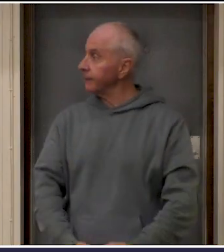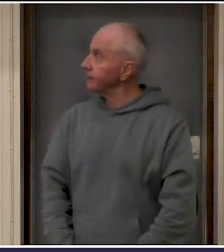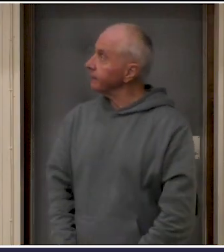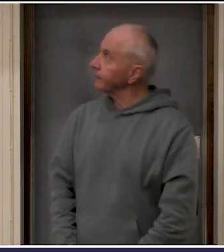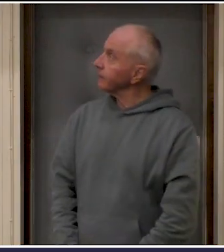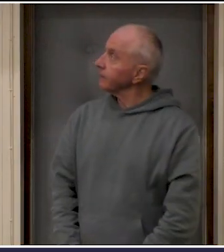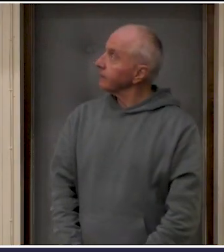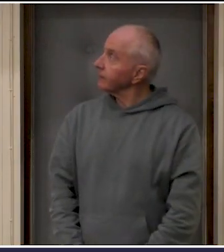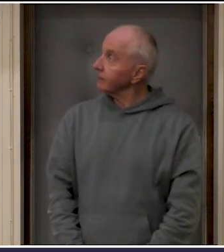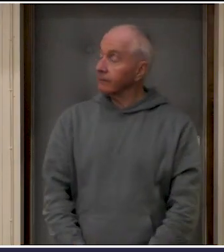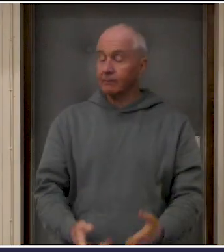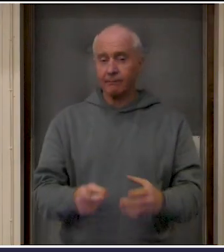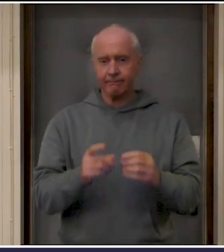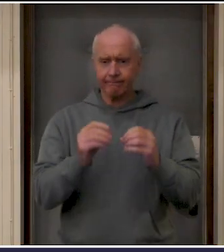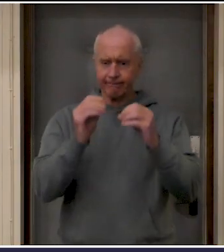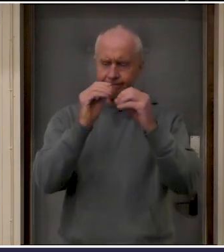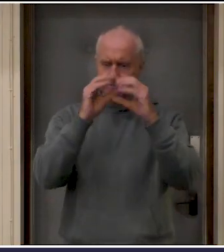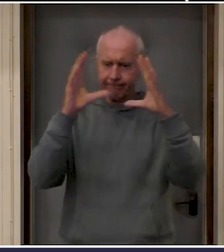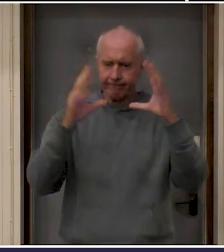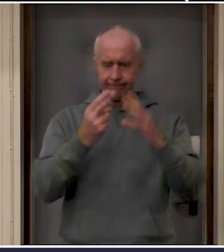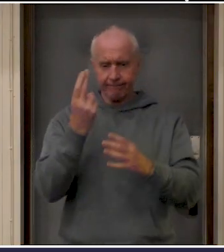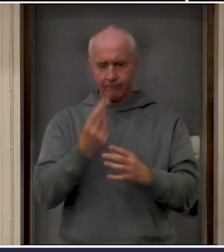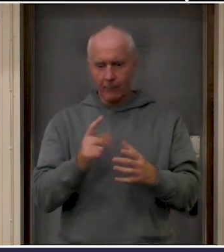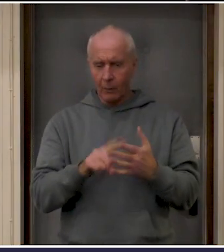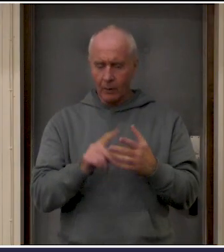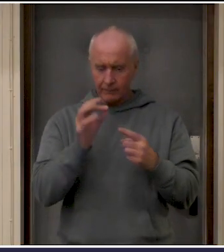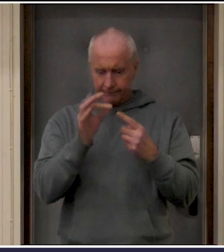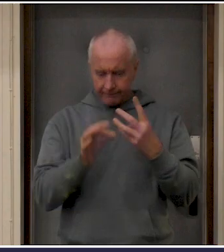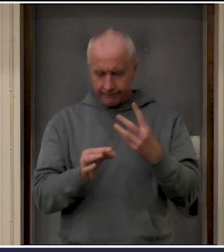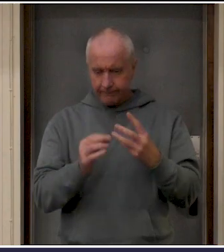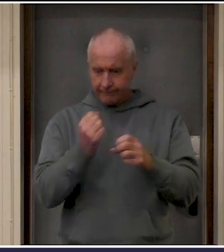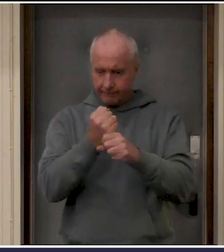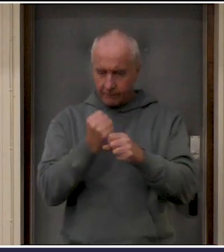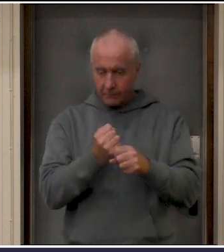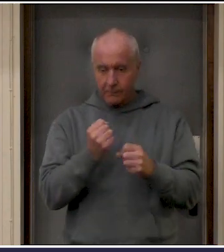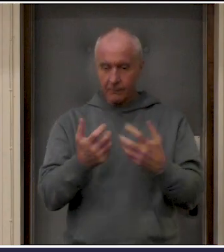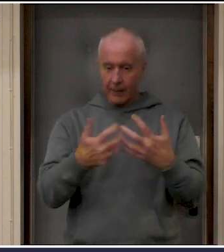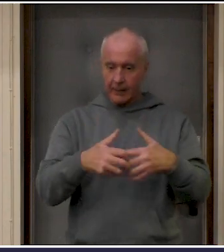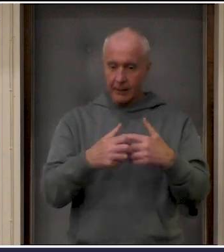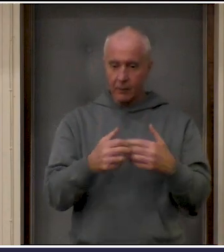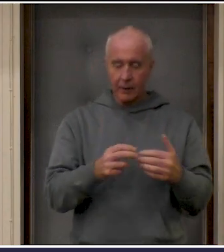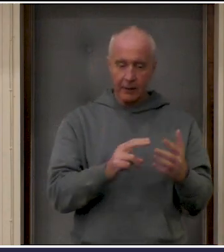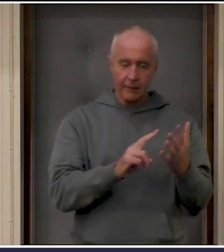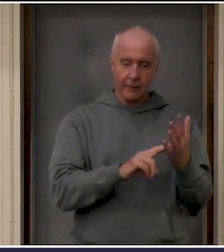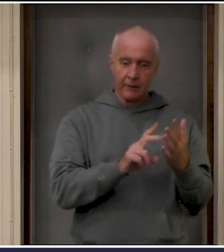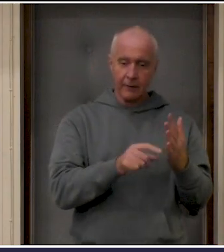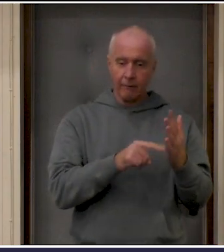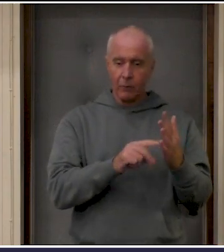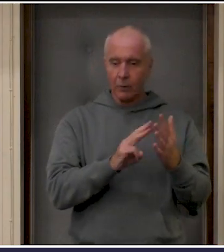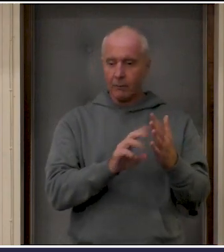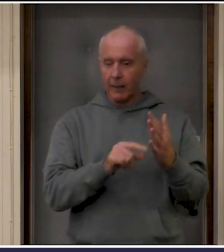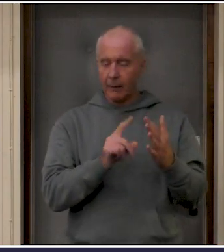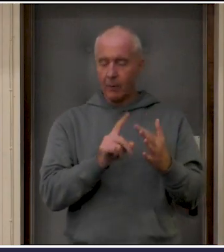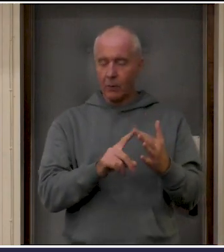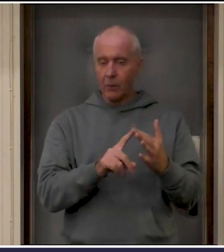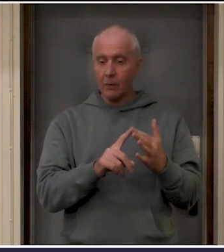The basic concept was developed into a detailed specification by the Corps of Engineers at Fort Belvoir. Preparation of the